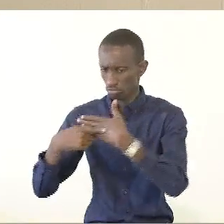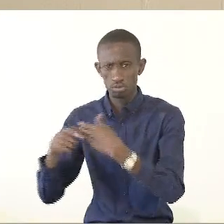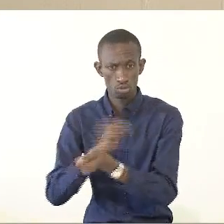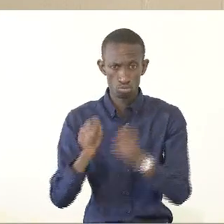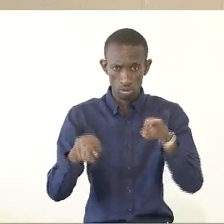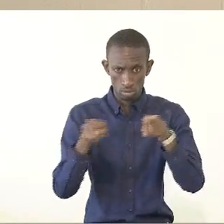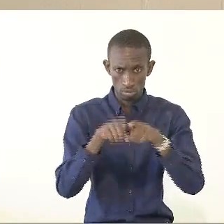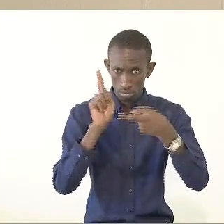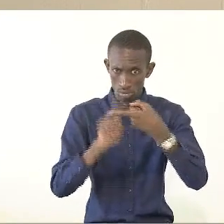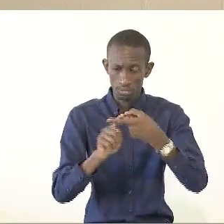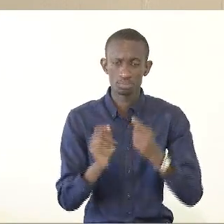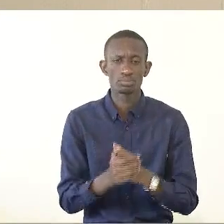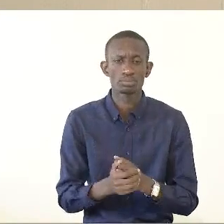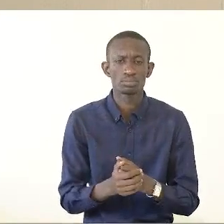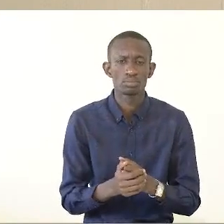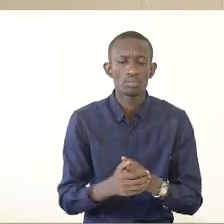-4 squared, it is